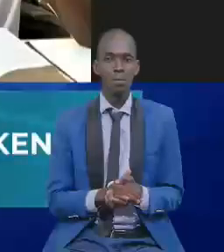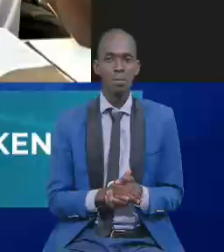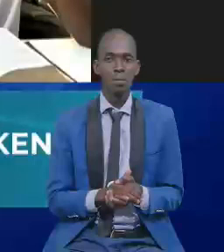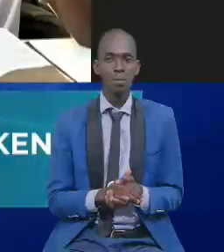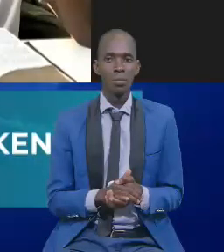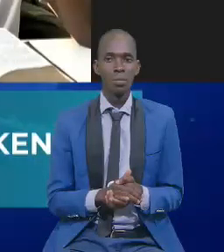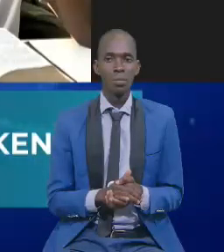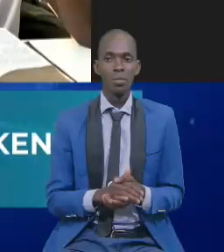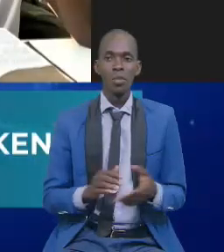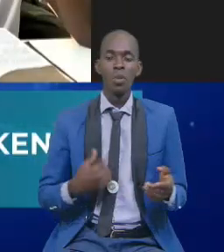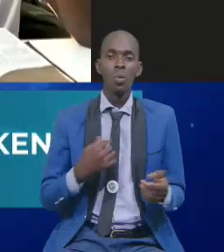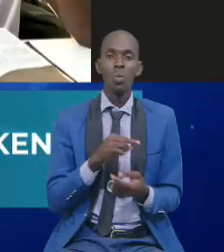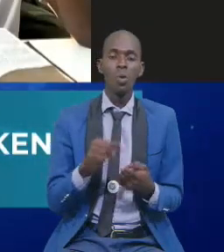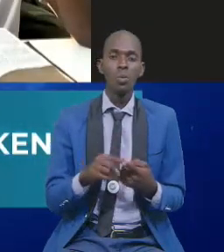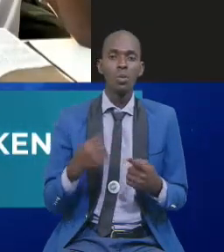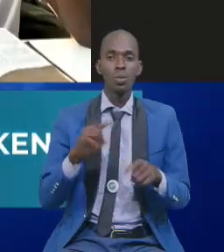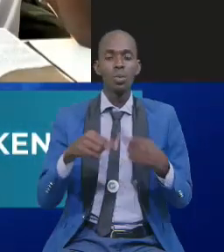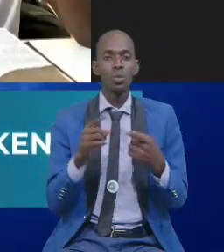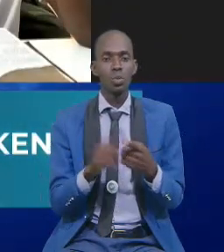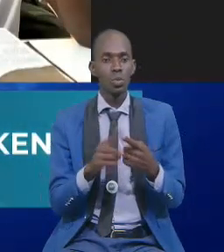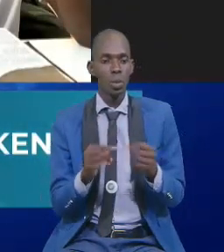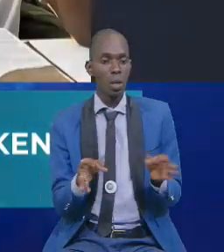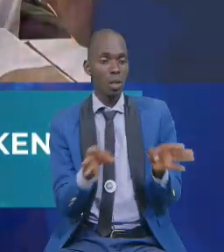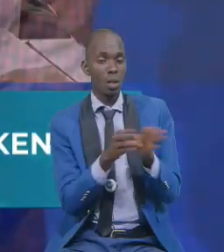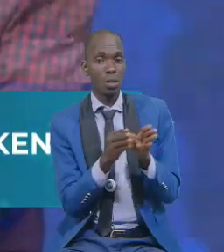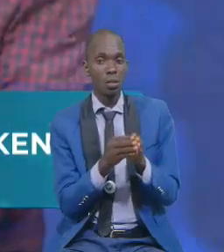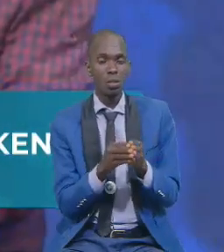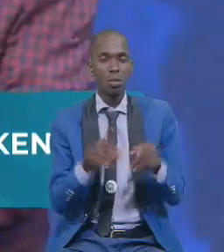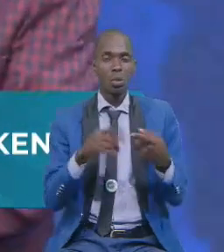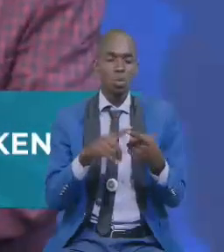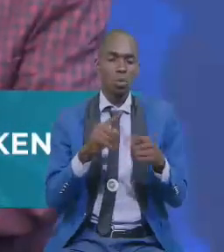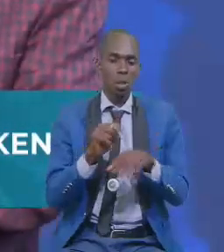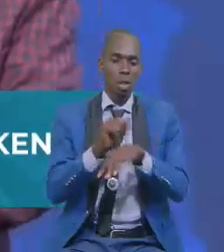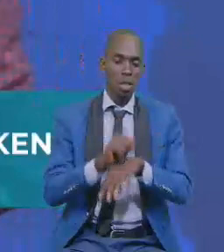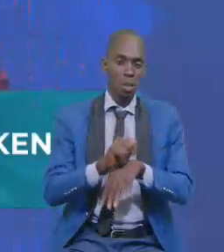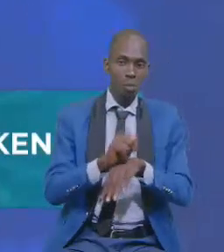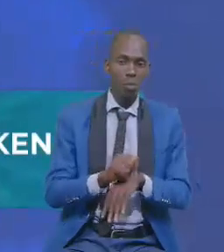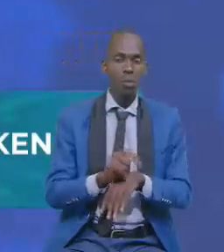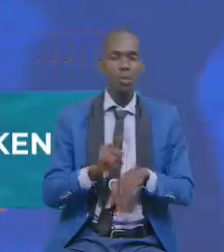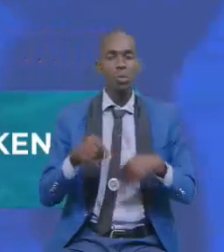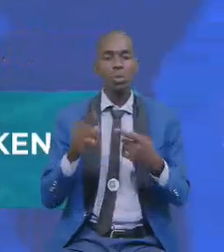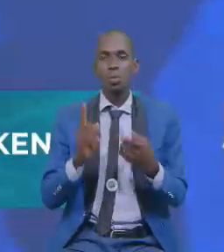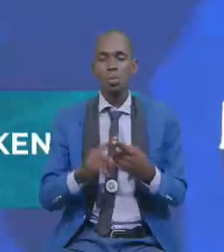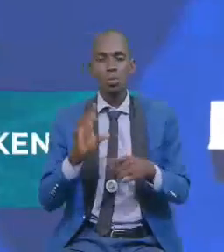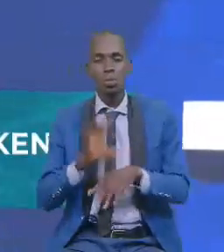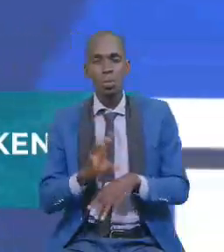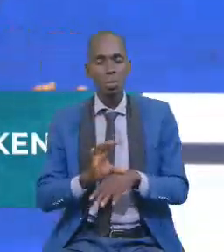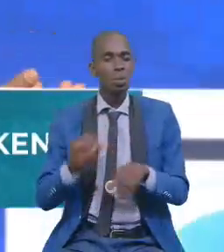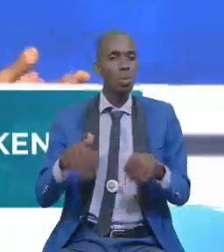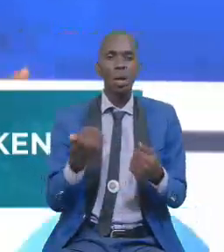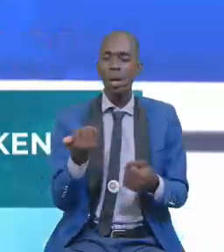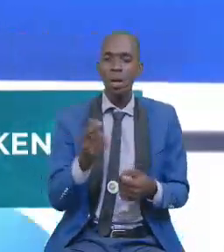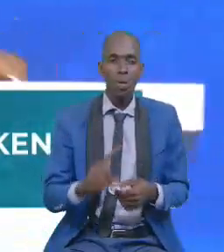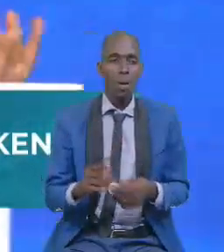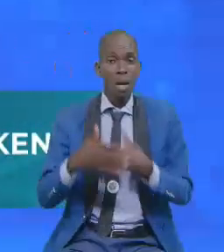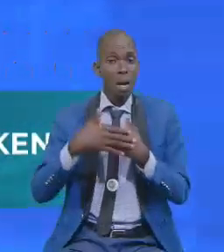When we go to the assembly, we go to the temple, we go to the denominational church, we go anywhere, after coming